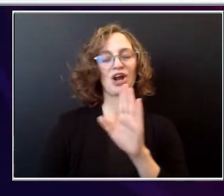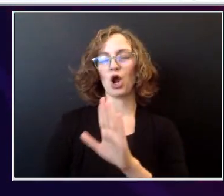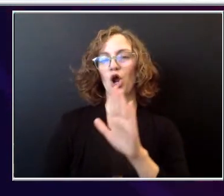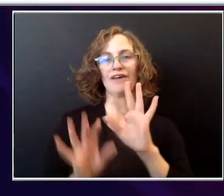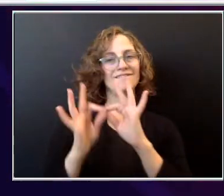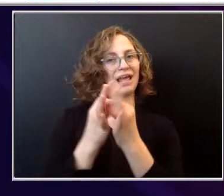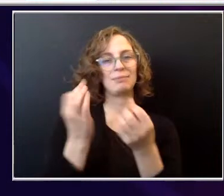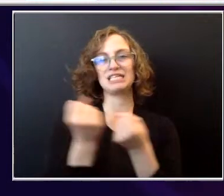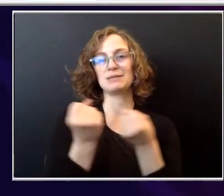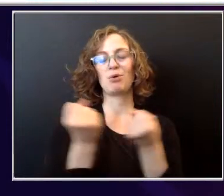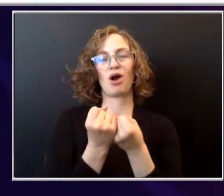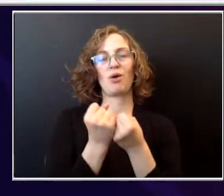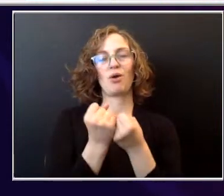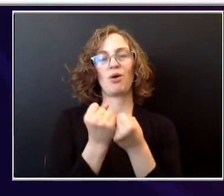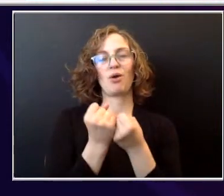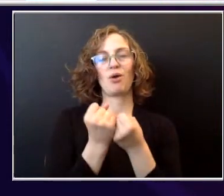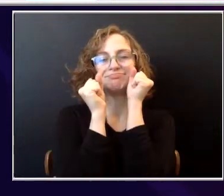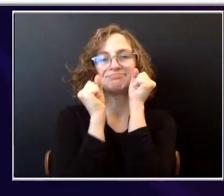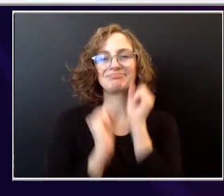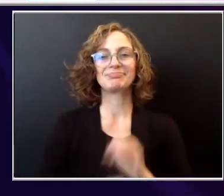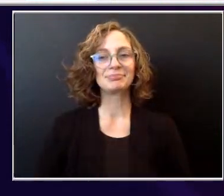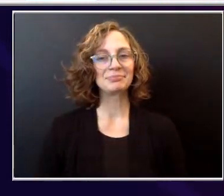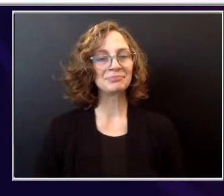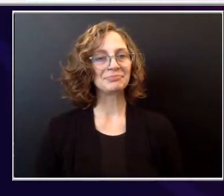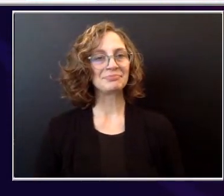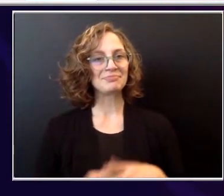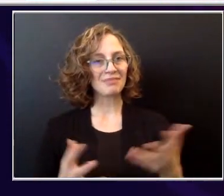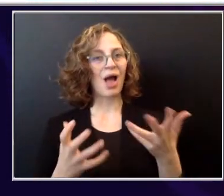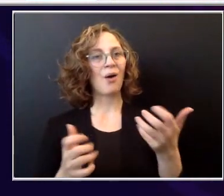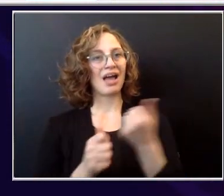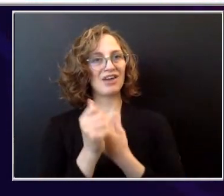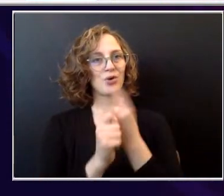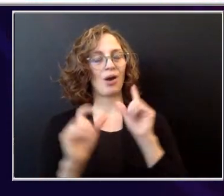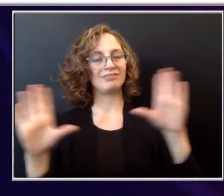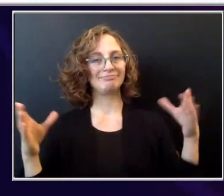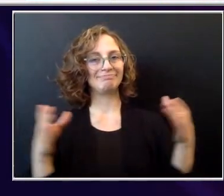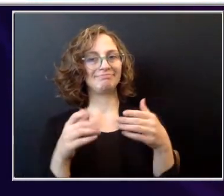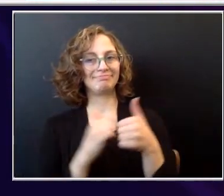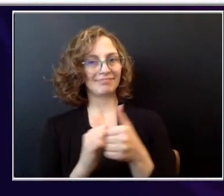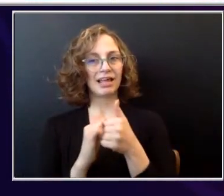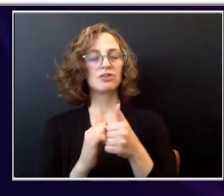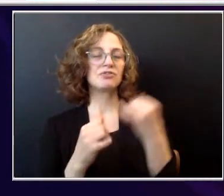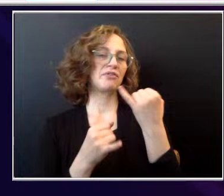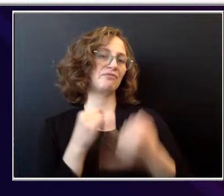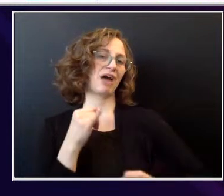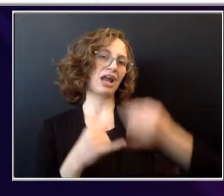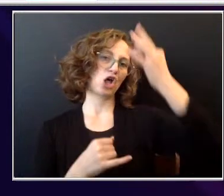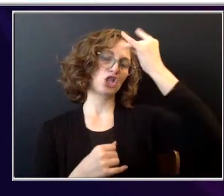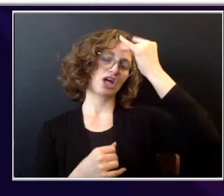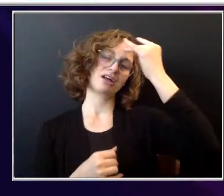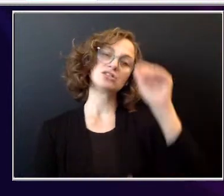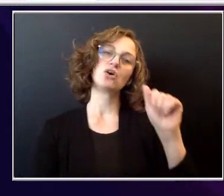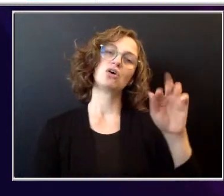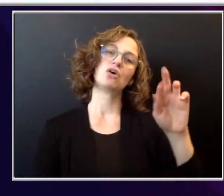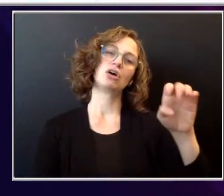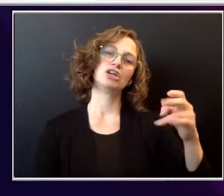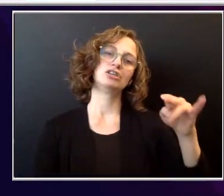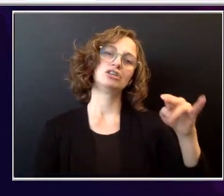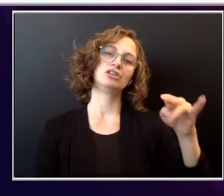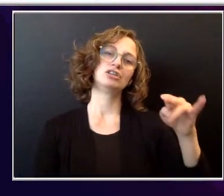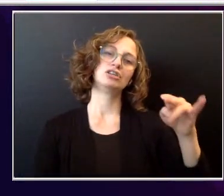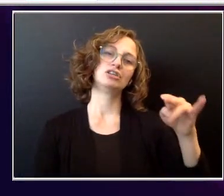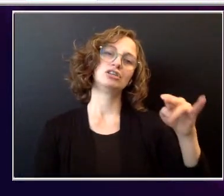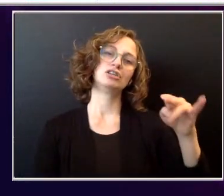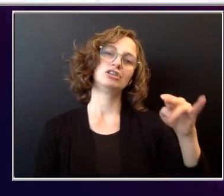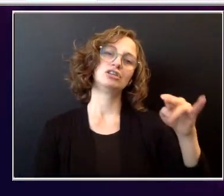problem, so. Yeah. I want to bring everybody back in for some final thoughts from our guests. Archie and Tidra, I want to start with you. What's the biggest